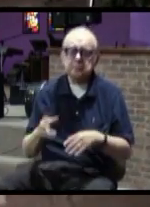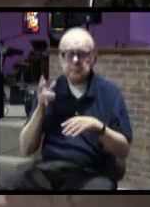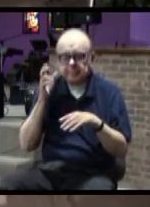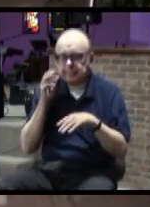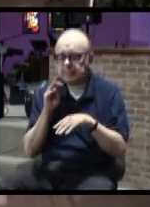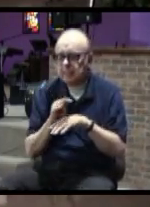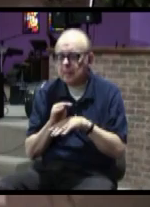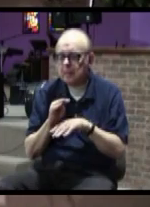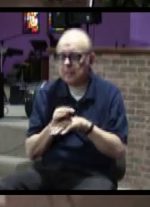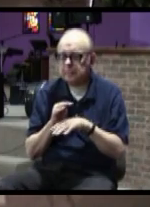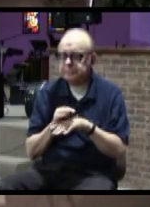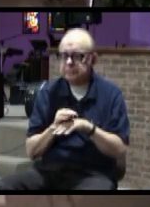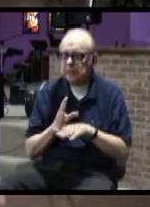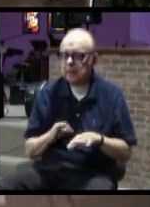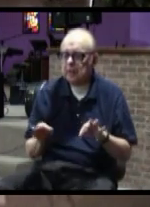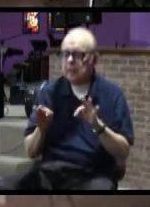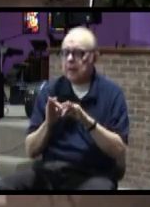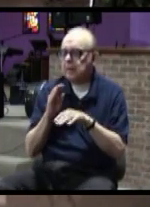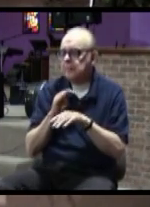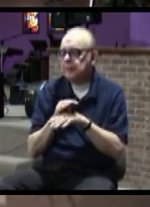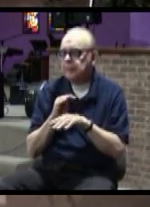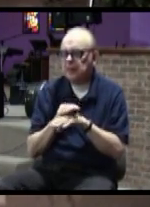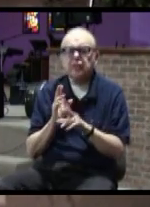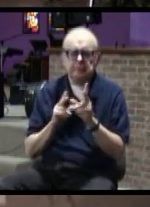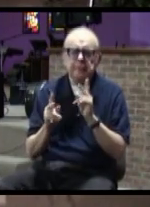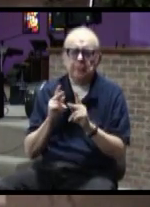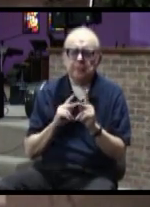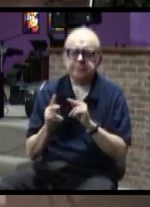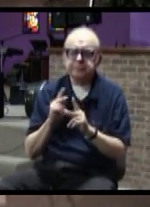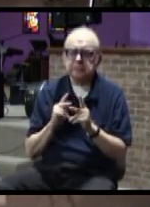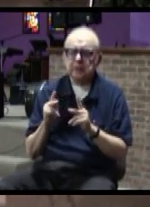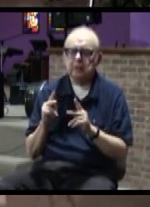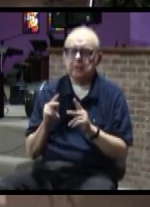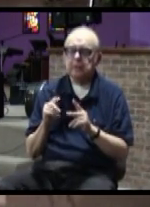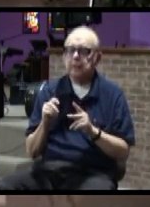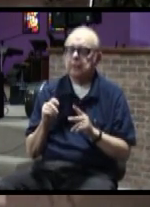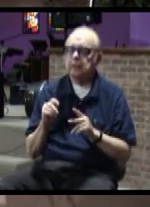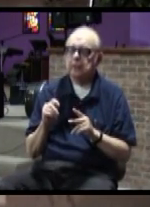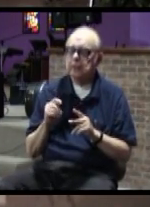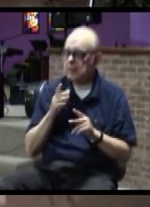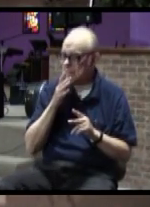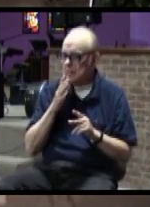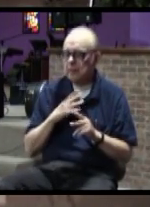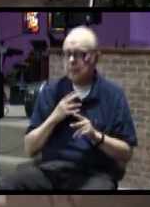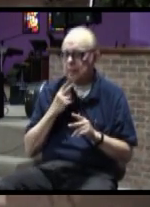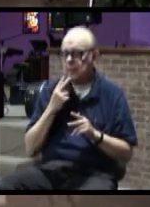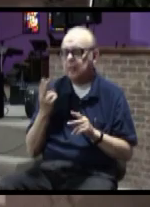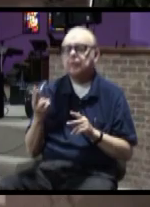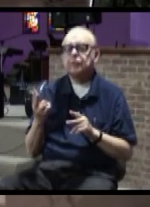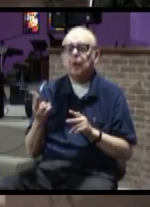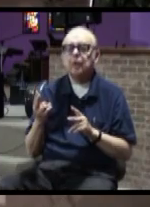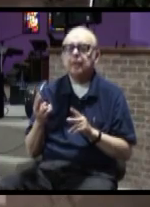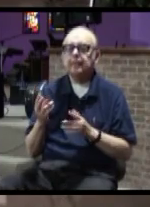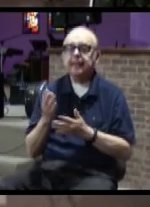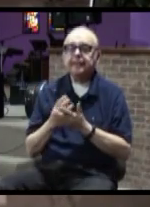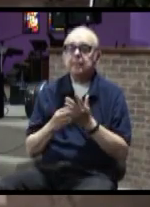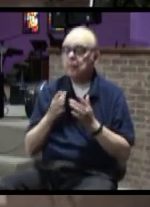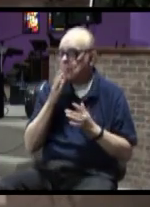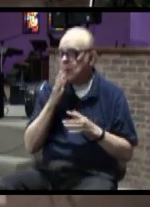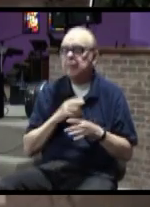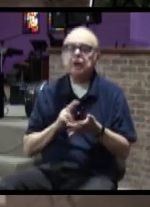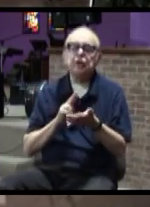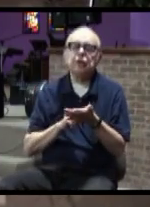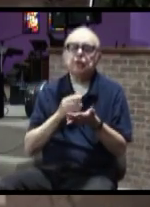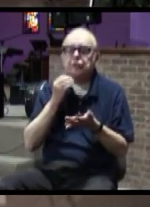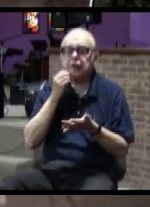They're part of this ministry, and they're vital to this ministry. Miss Thaney and I went and saw some in the